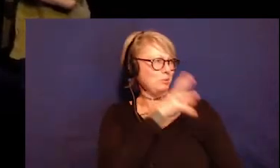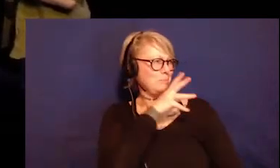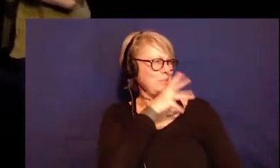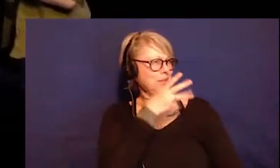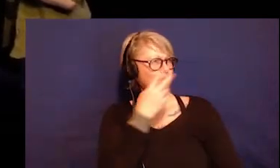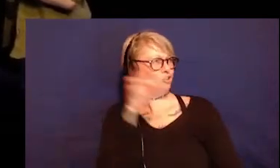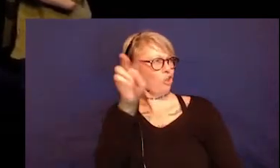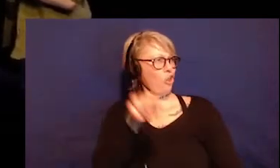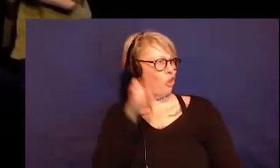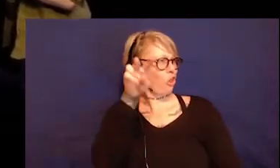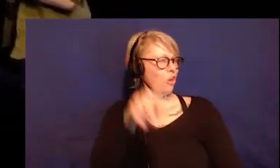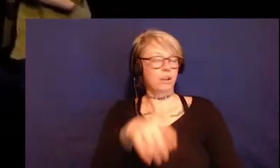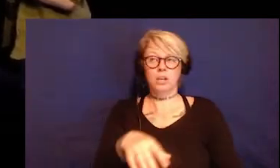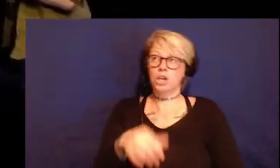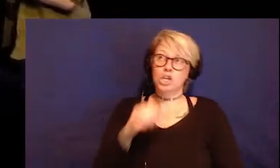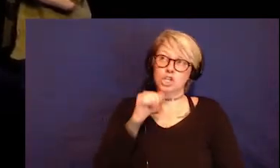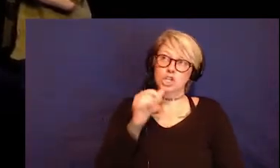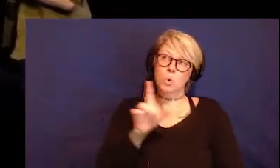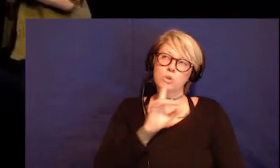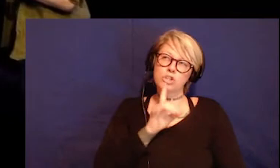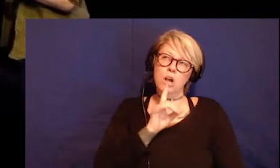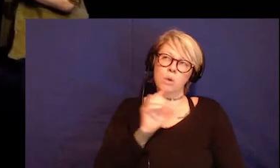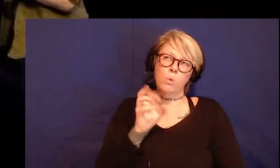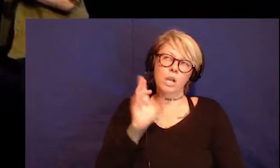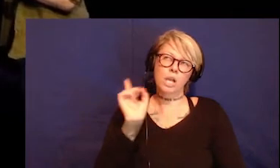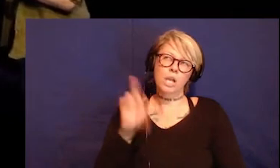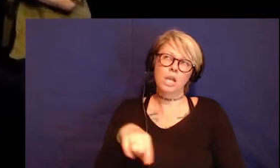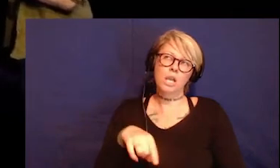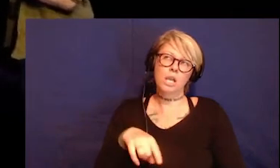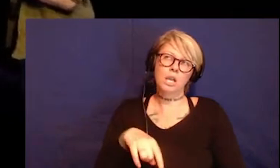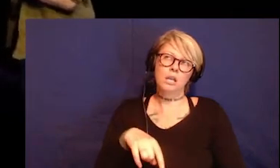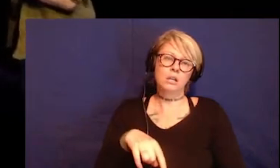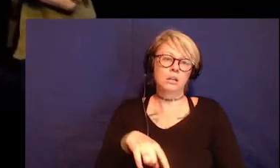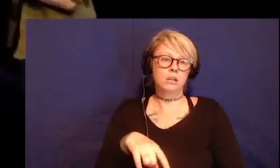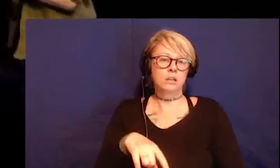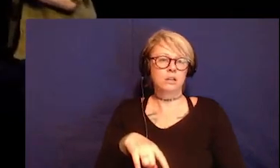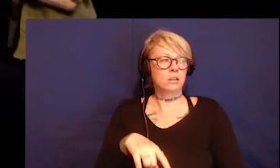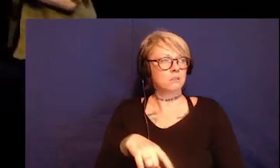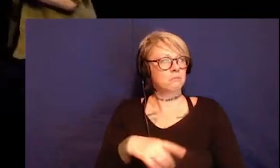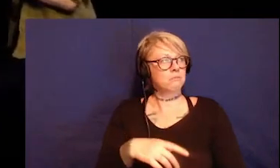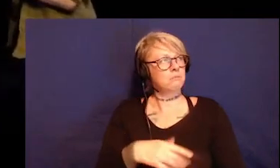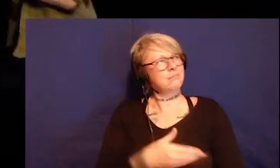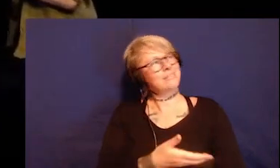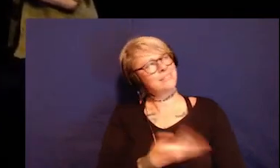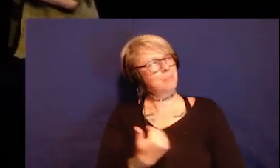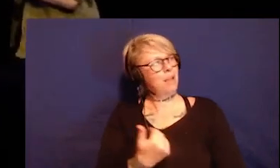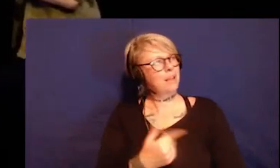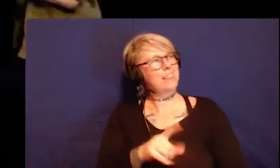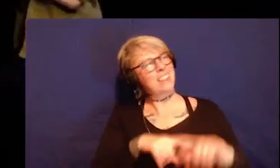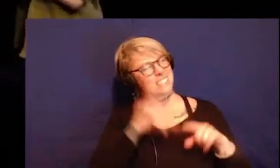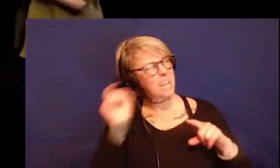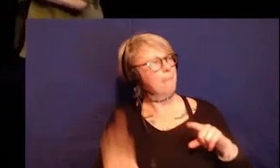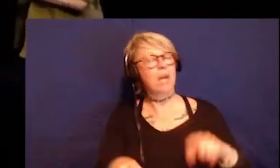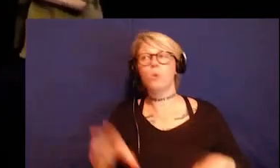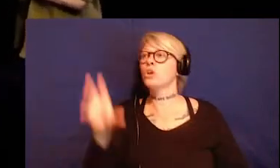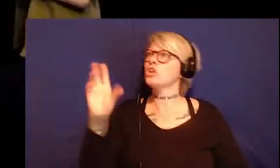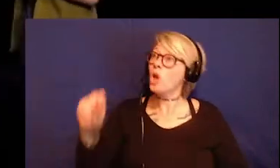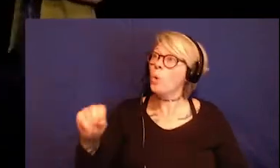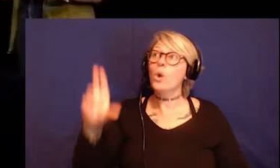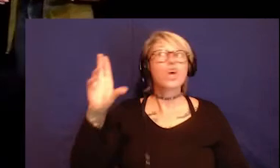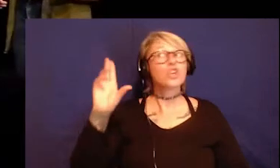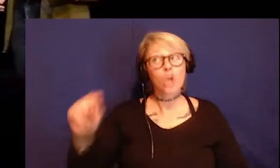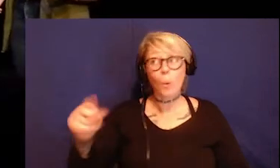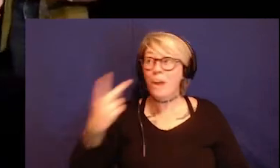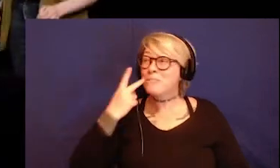it. Don't talk or can't talk. Let's come out. What? No. Come on, why not? Let's come out. Again, no. Have